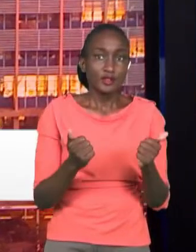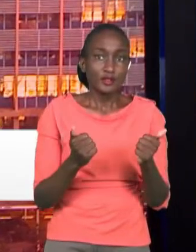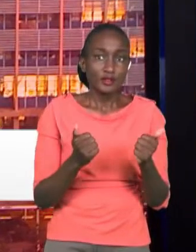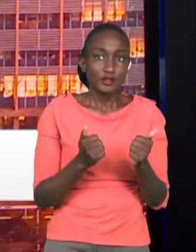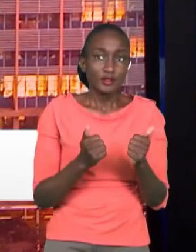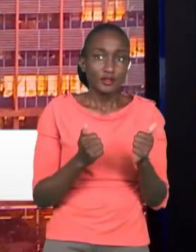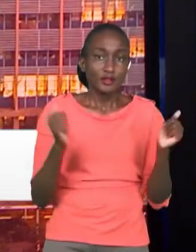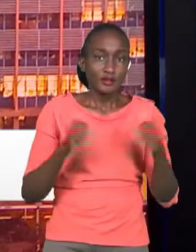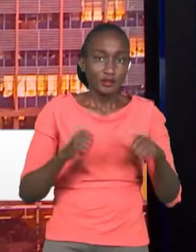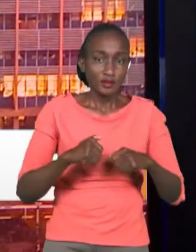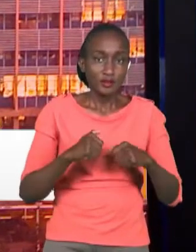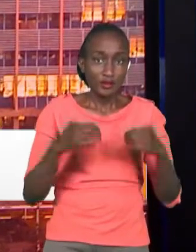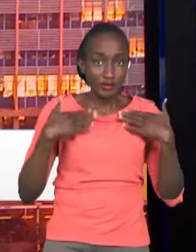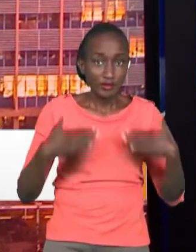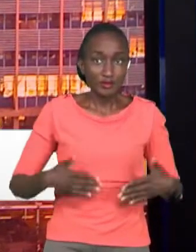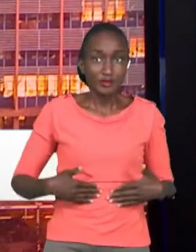availability of the body. So